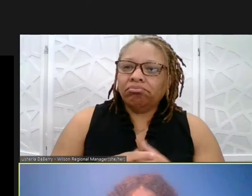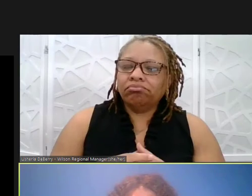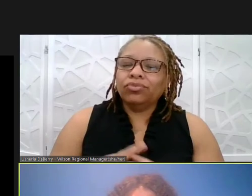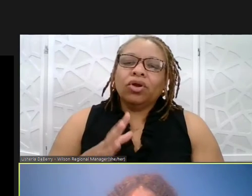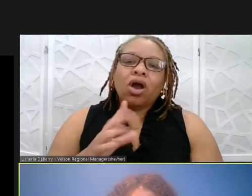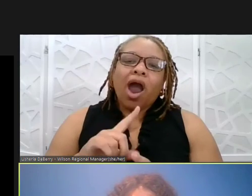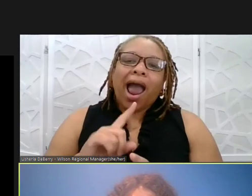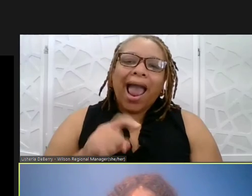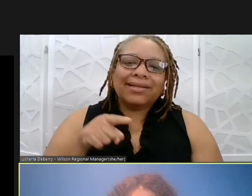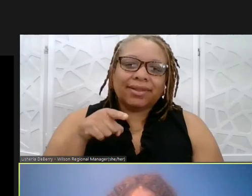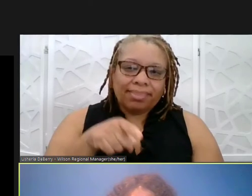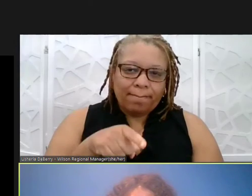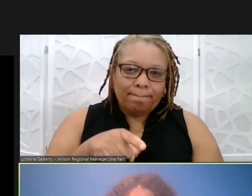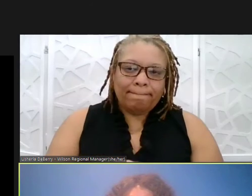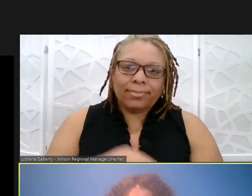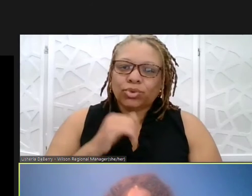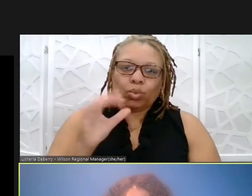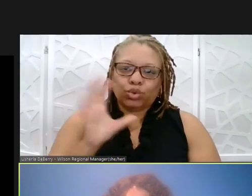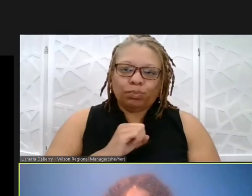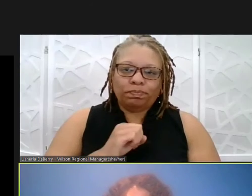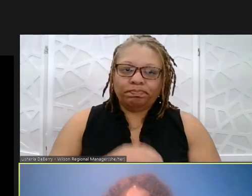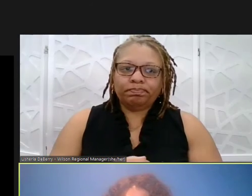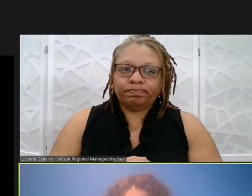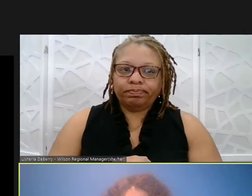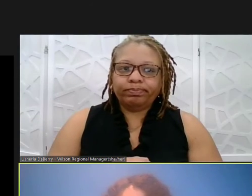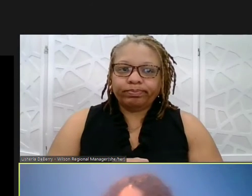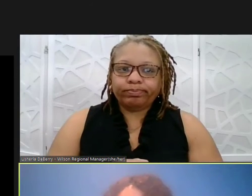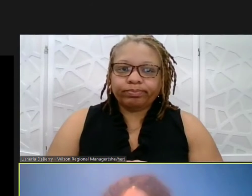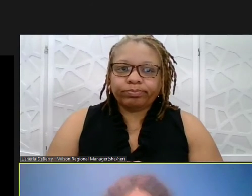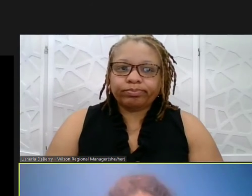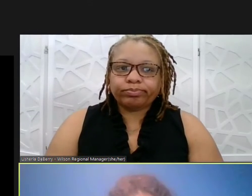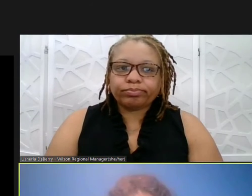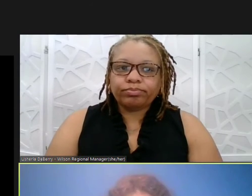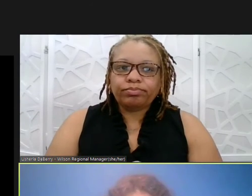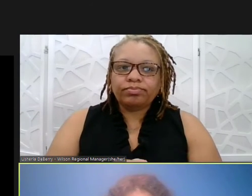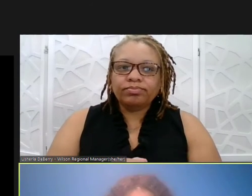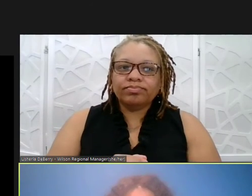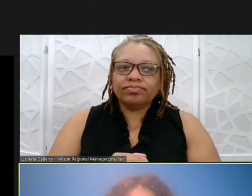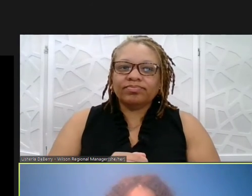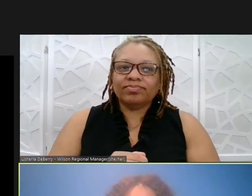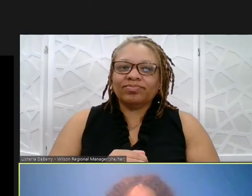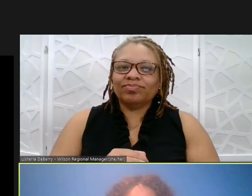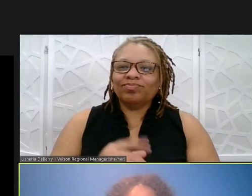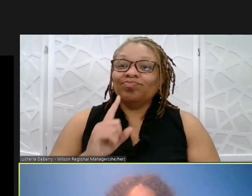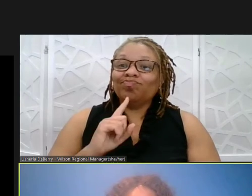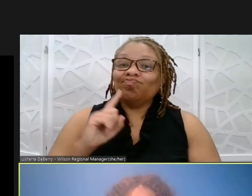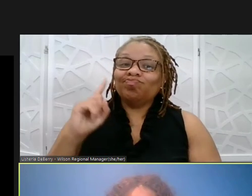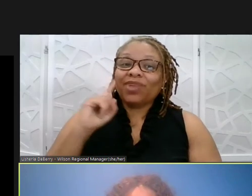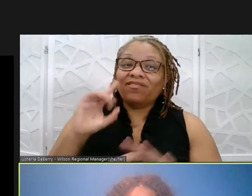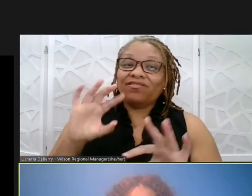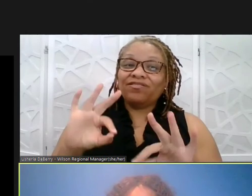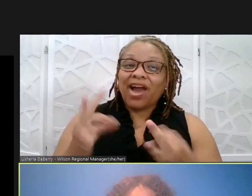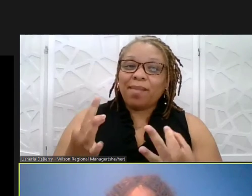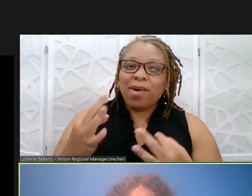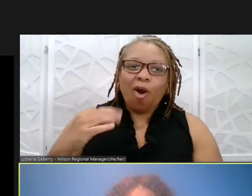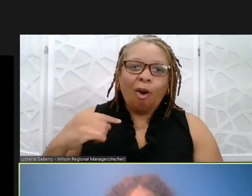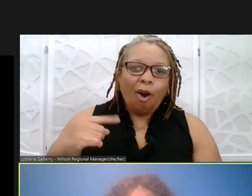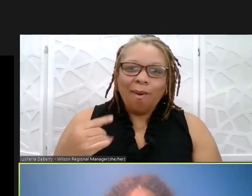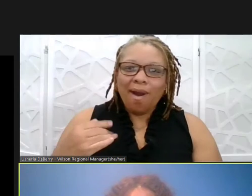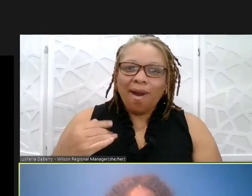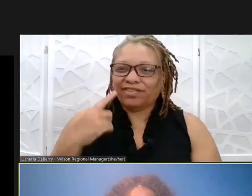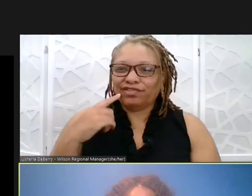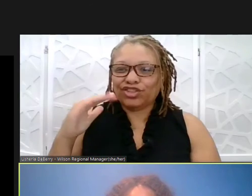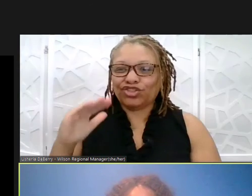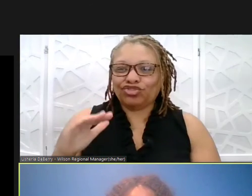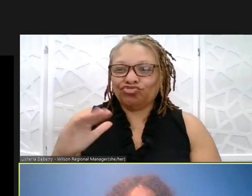Maybe they might do something else. They might get another interpreter. Don't assume that what you think is best for them is what's best for